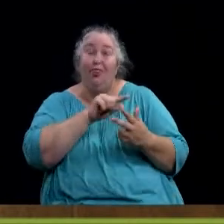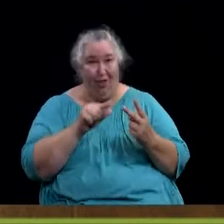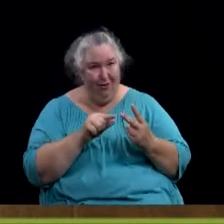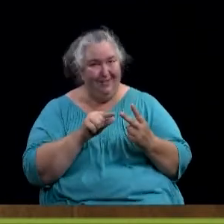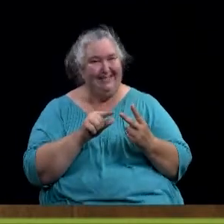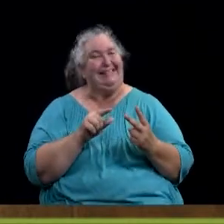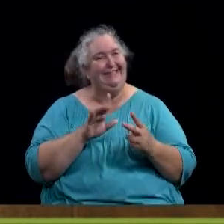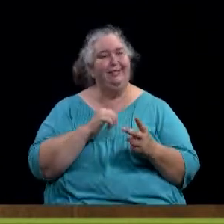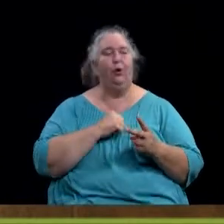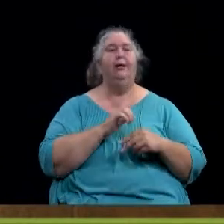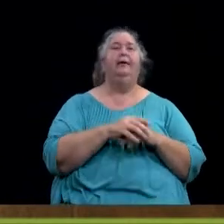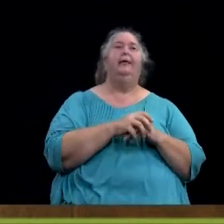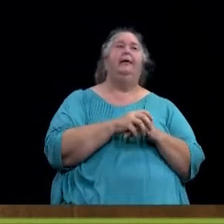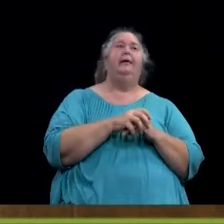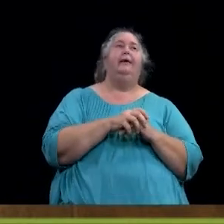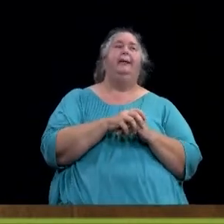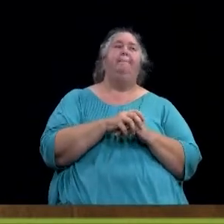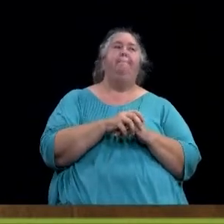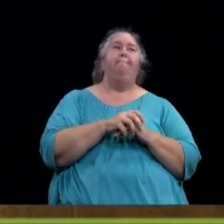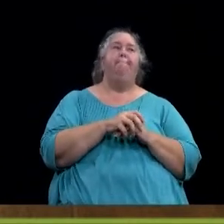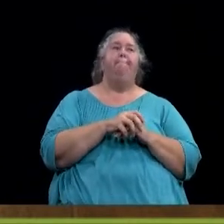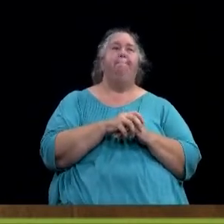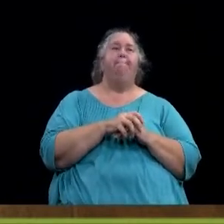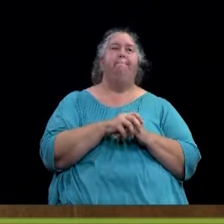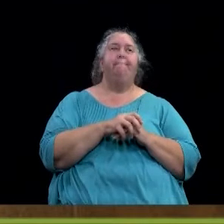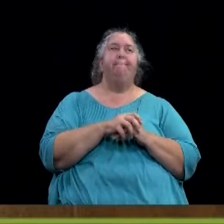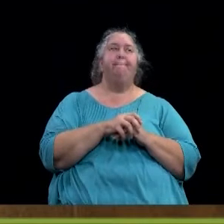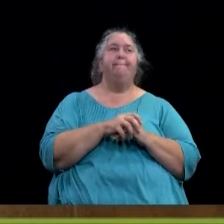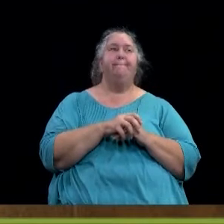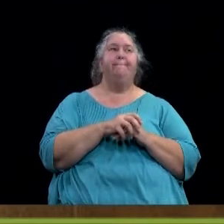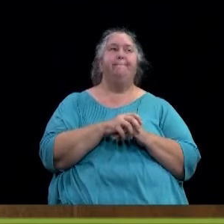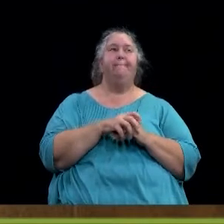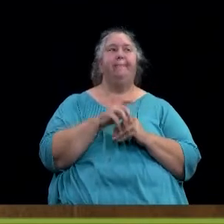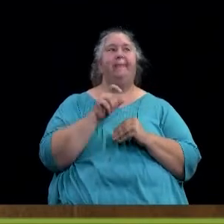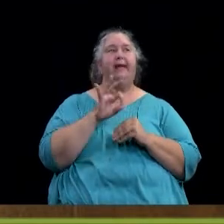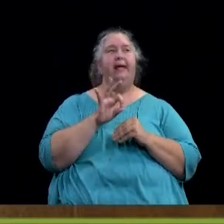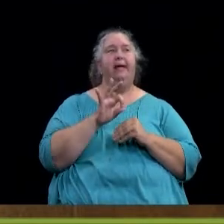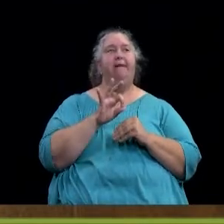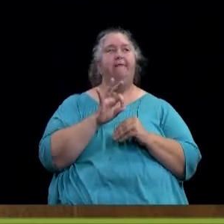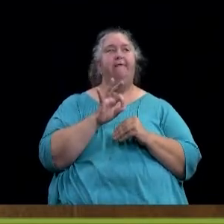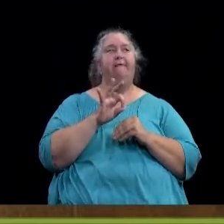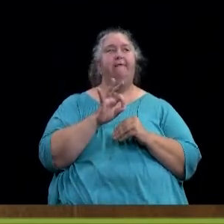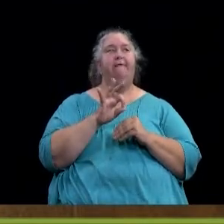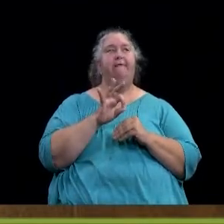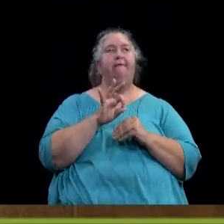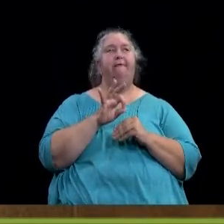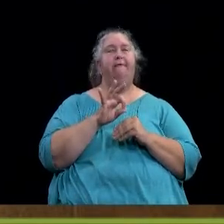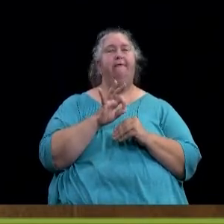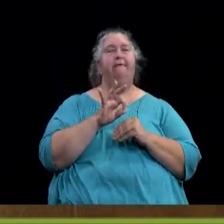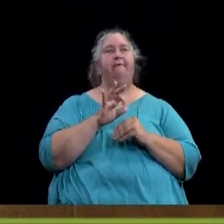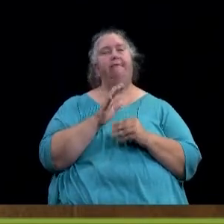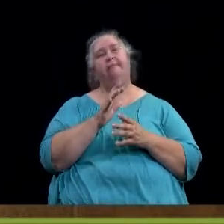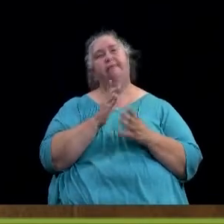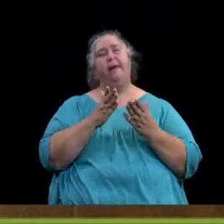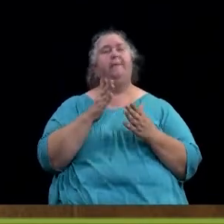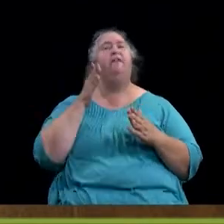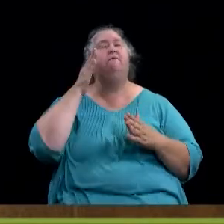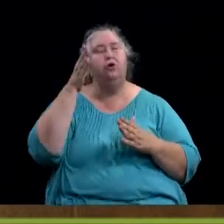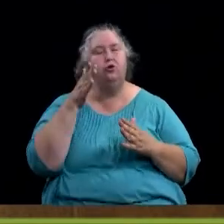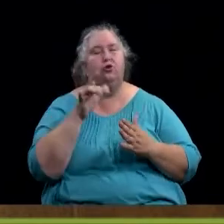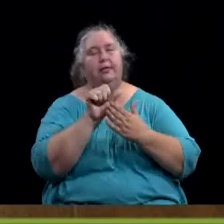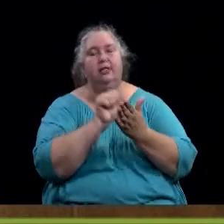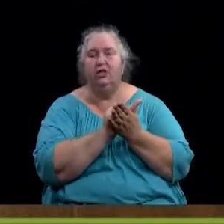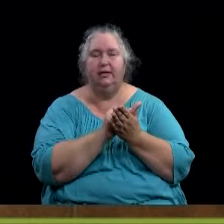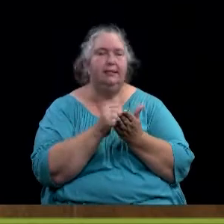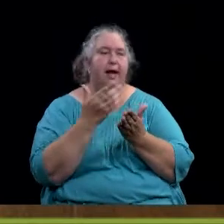If we could just kind of do maybe it's a future agenda item more than anything, of just a look